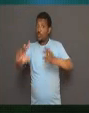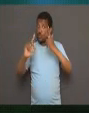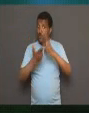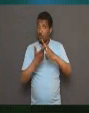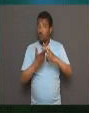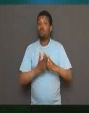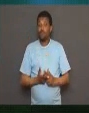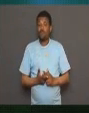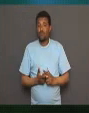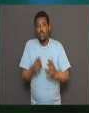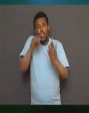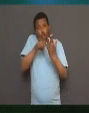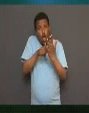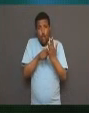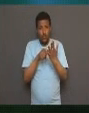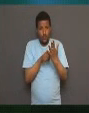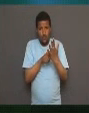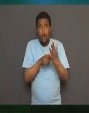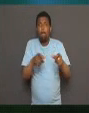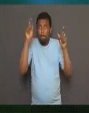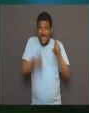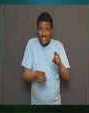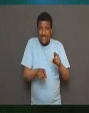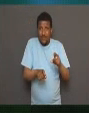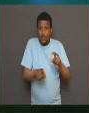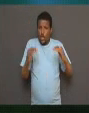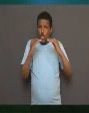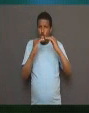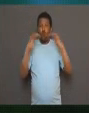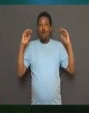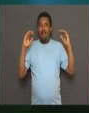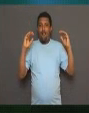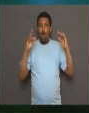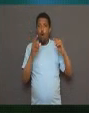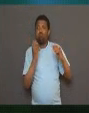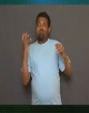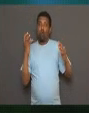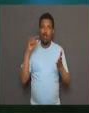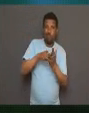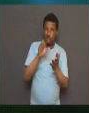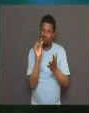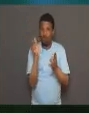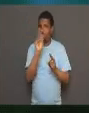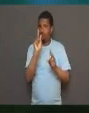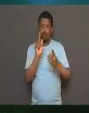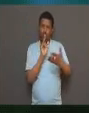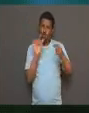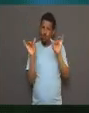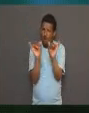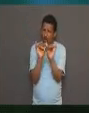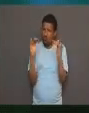Third, the dots must be equal in size so that they do